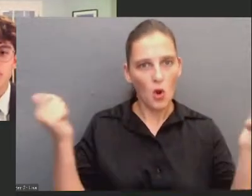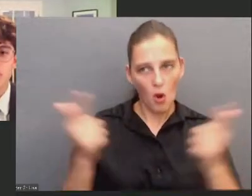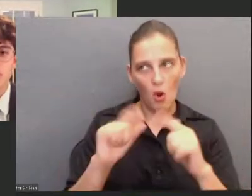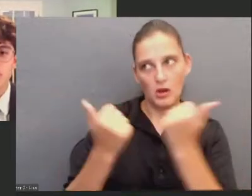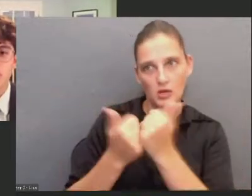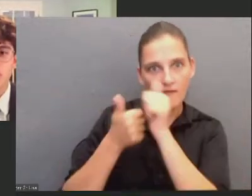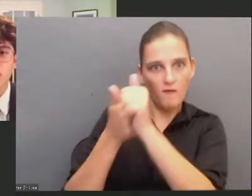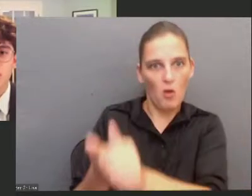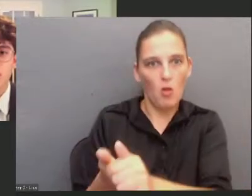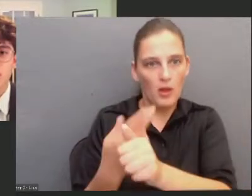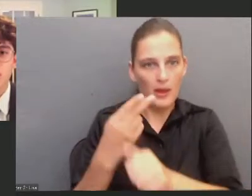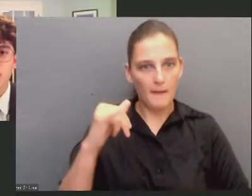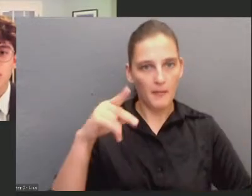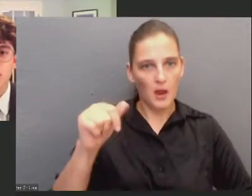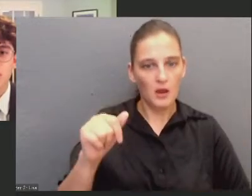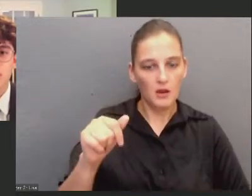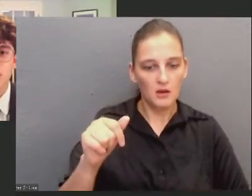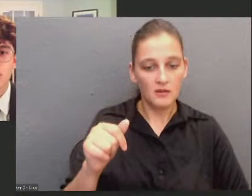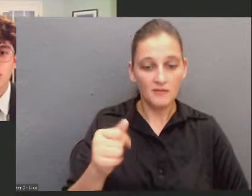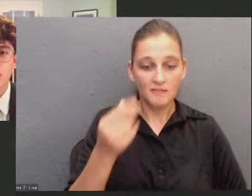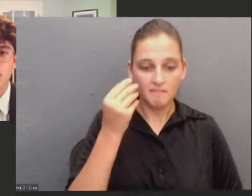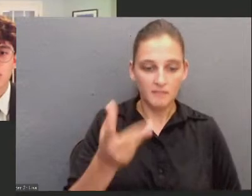Madam Chair, that's all I wanted to say. Thank you.